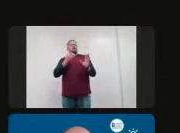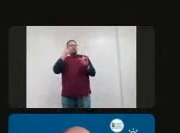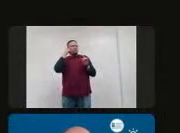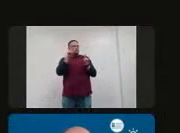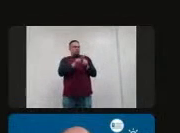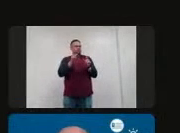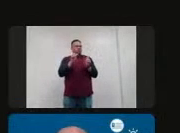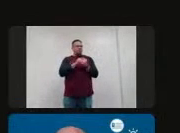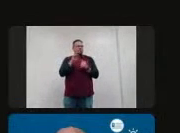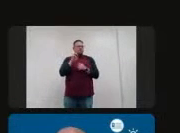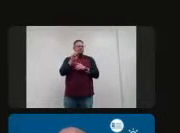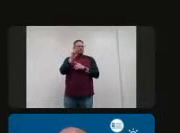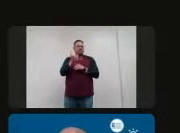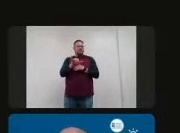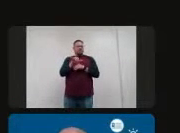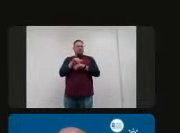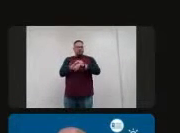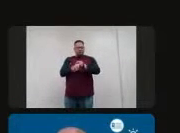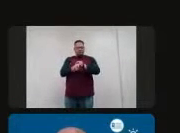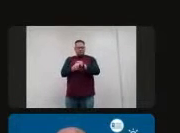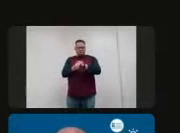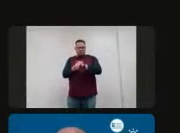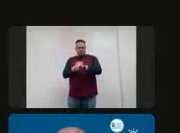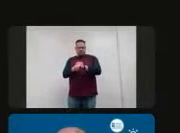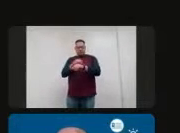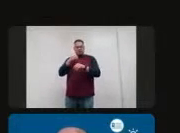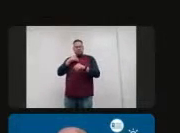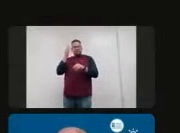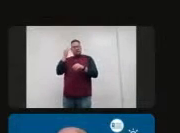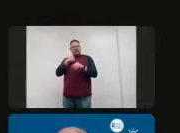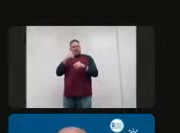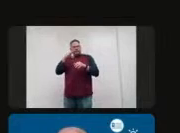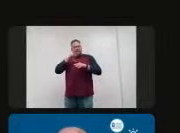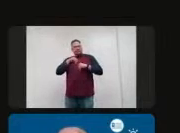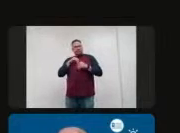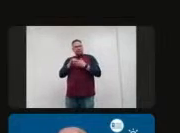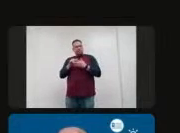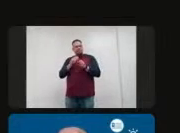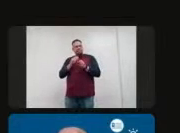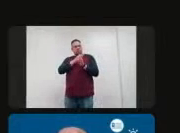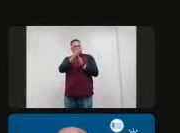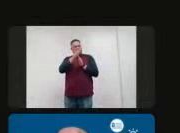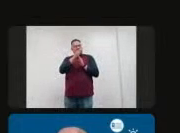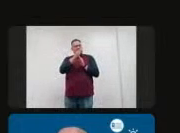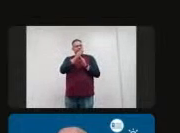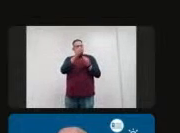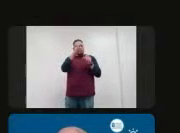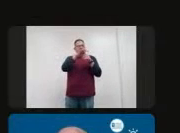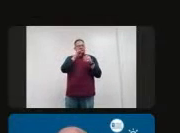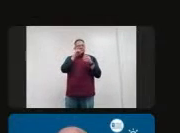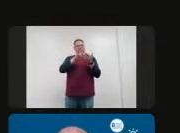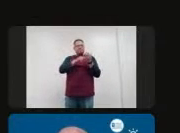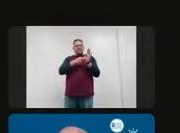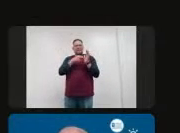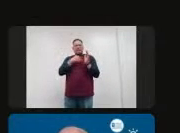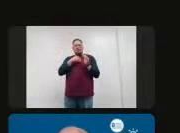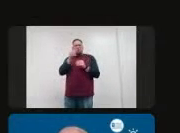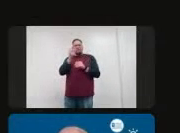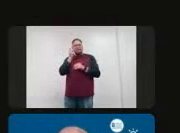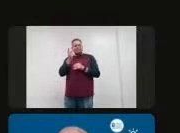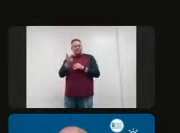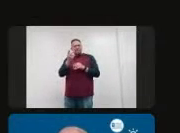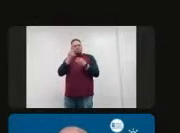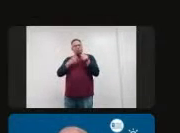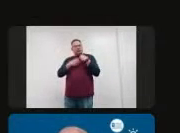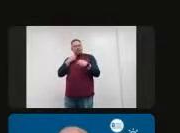Marty. We just because I accept the majority vote doesn't mean I don't see problems